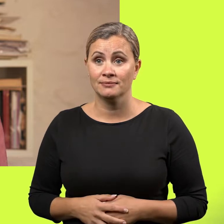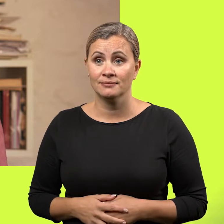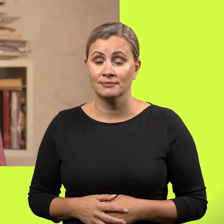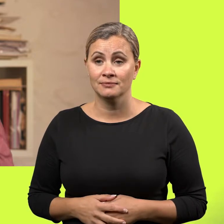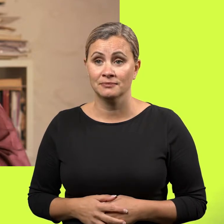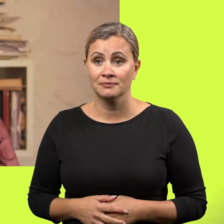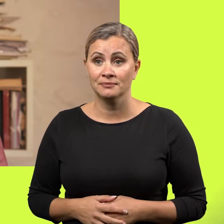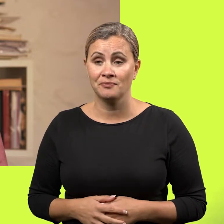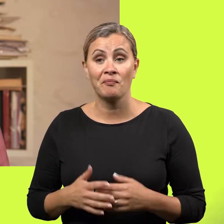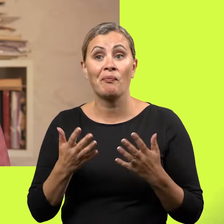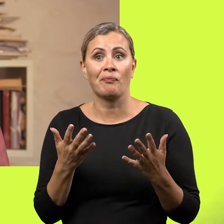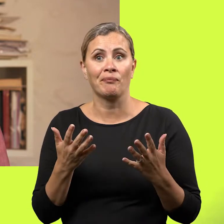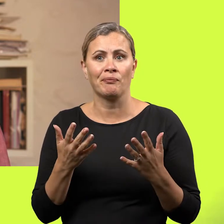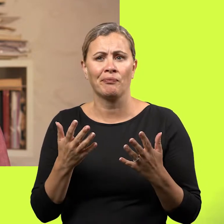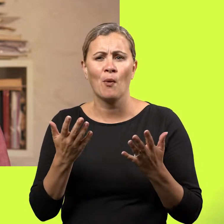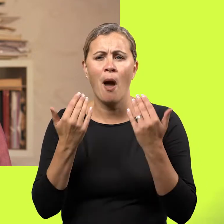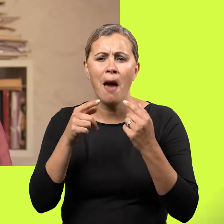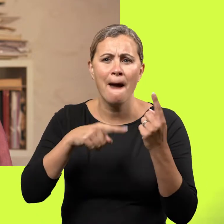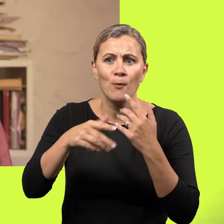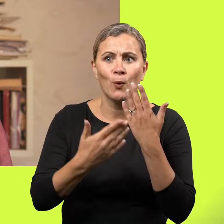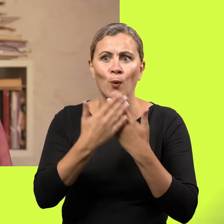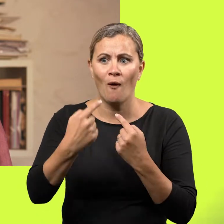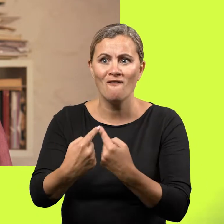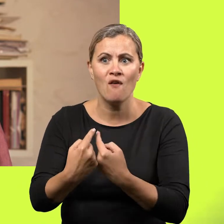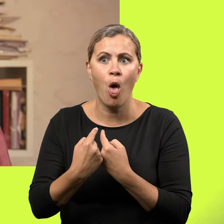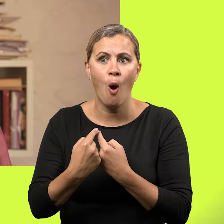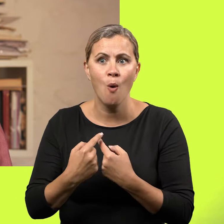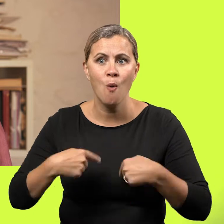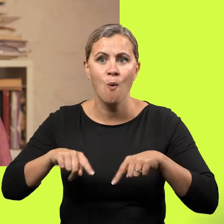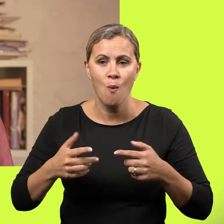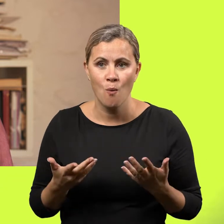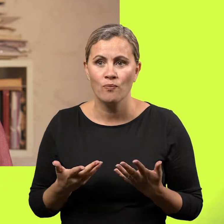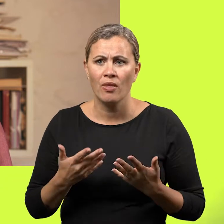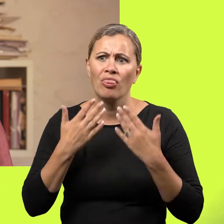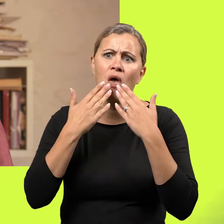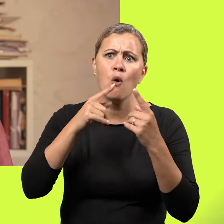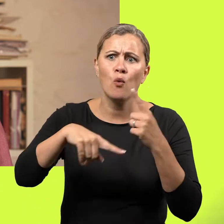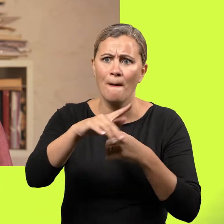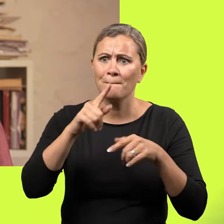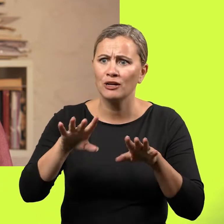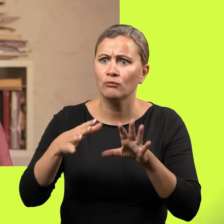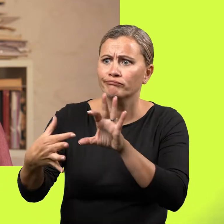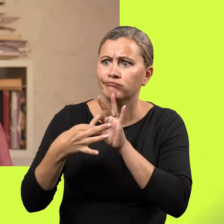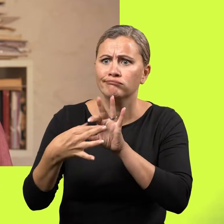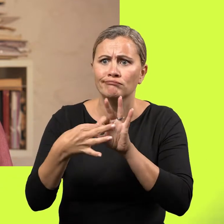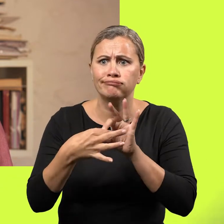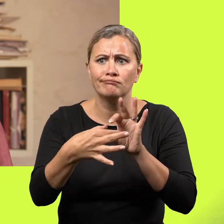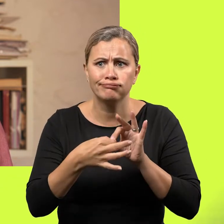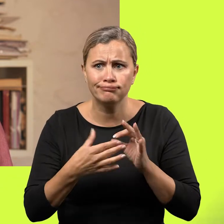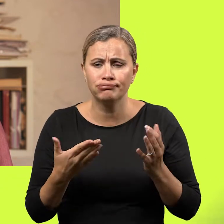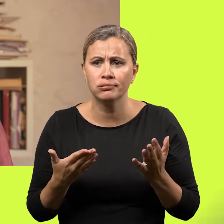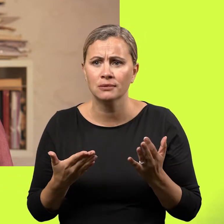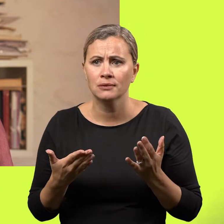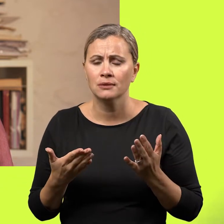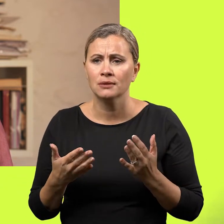Bore da. Welcome to all the new followers, and thanks to those who have been reaching